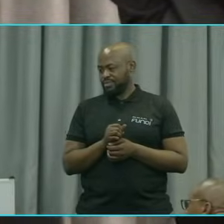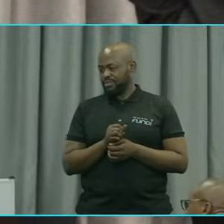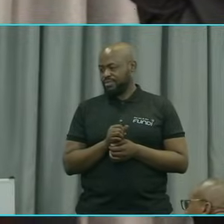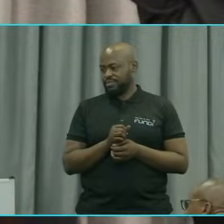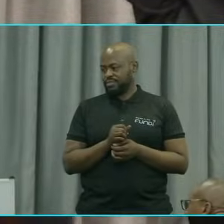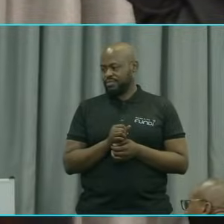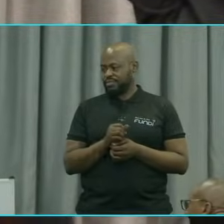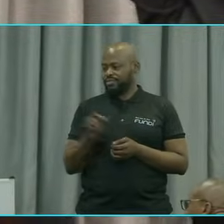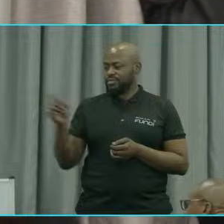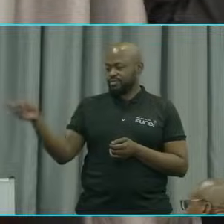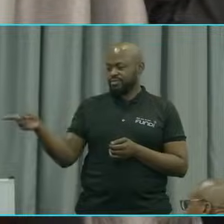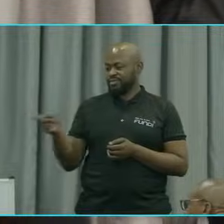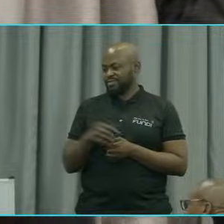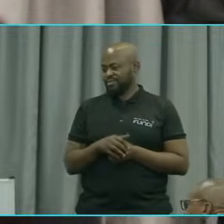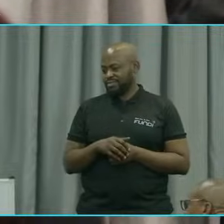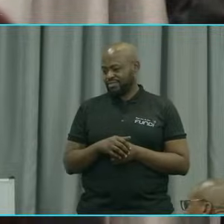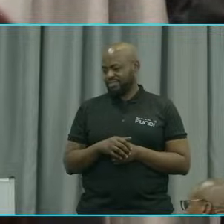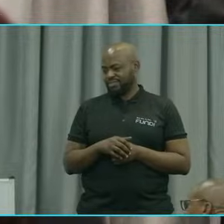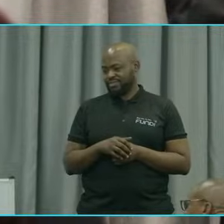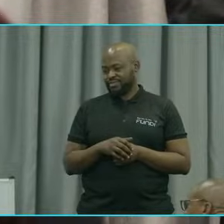consider a model?